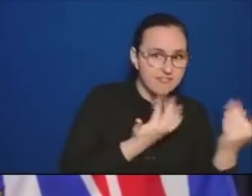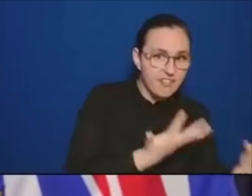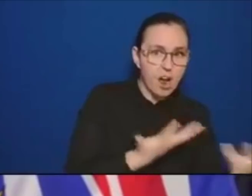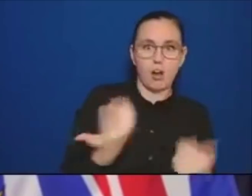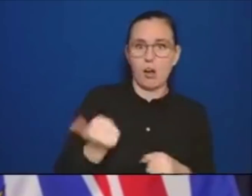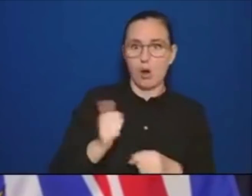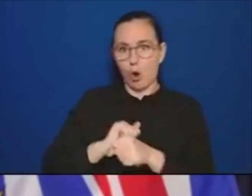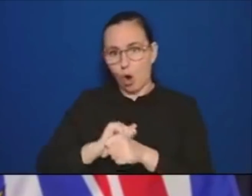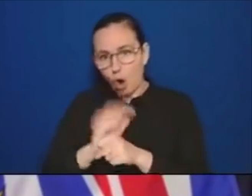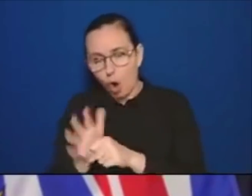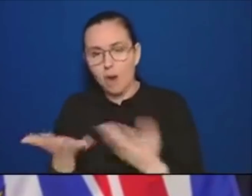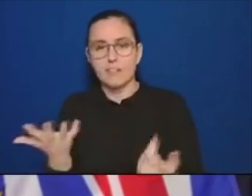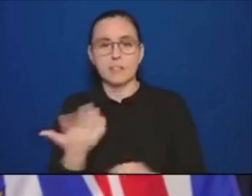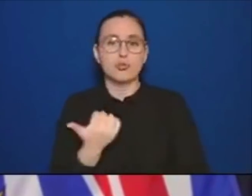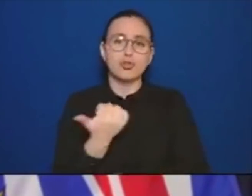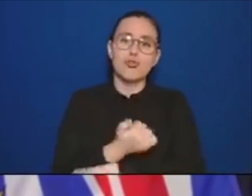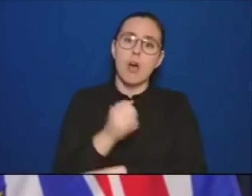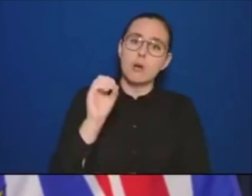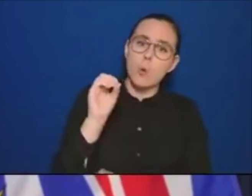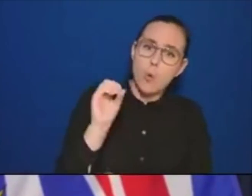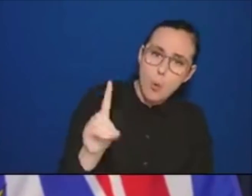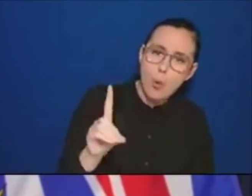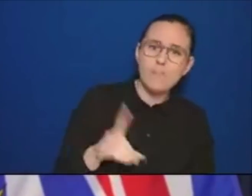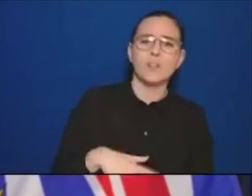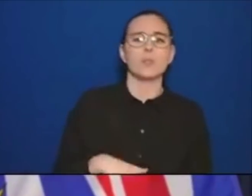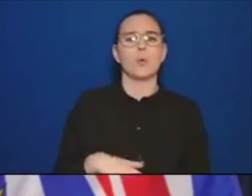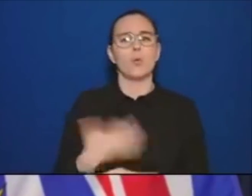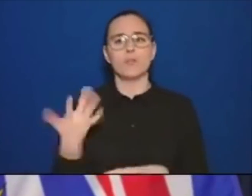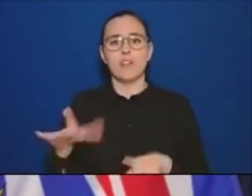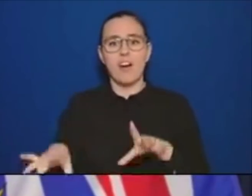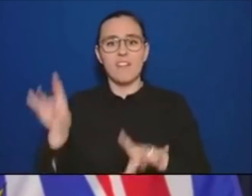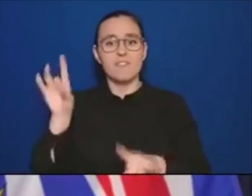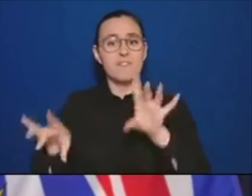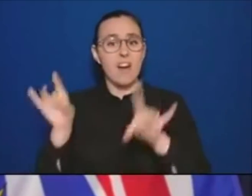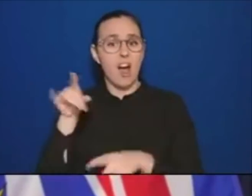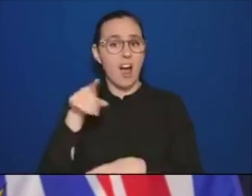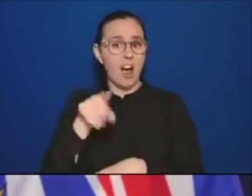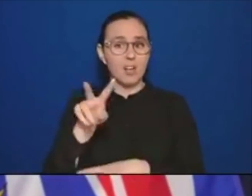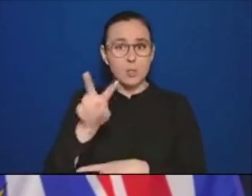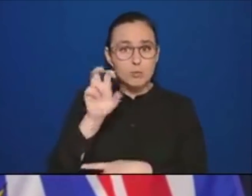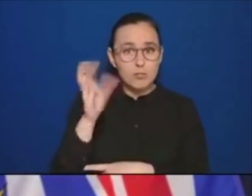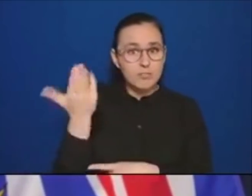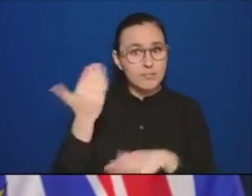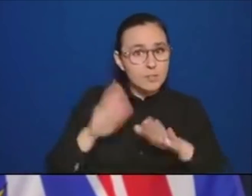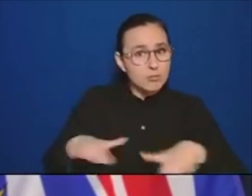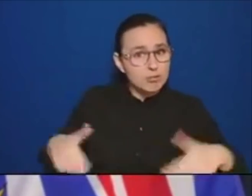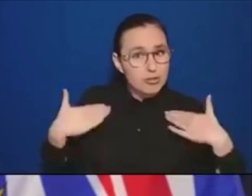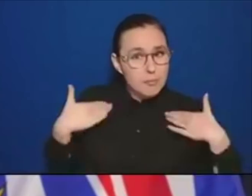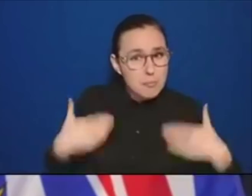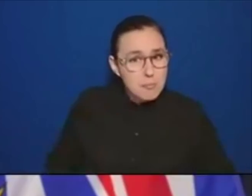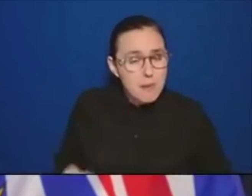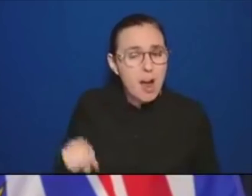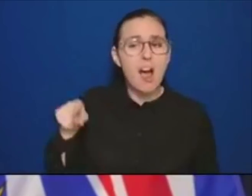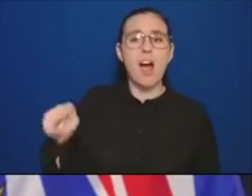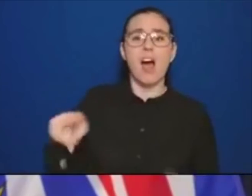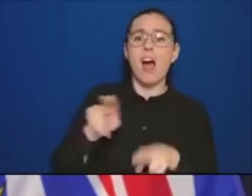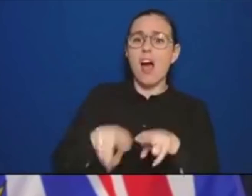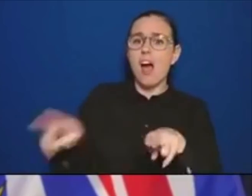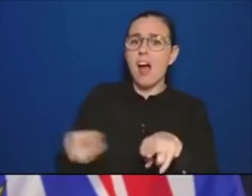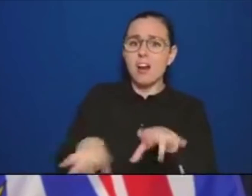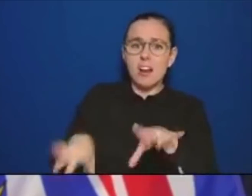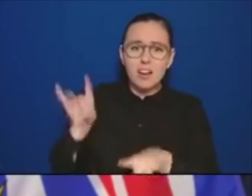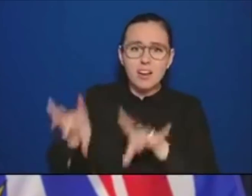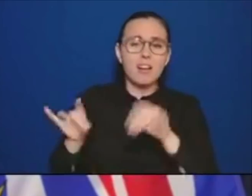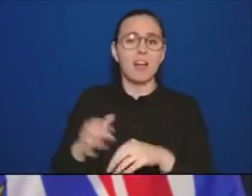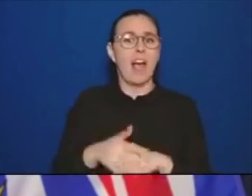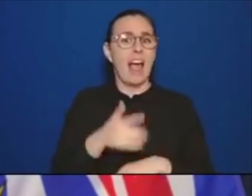and the residential school findings, the heat dome, and of course the continuing impacts of climate change. In the